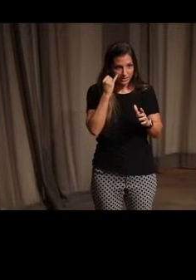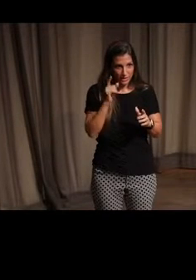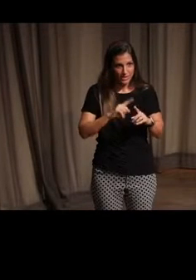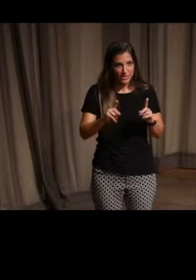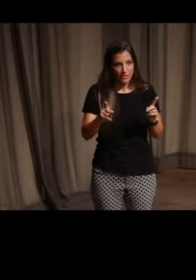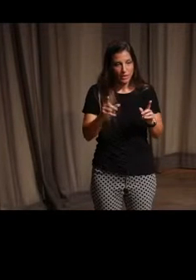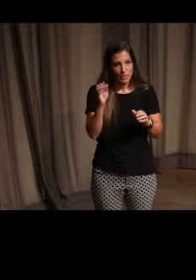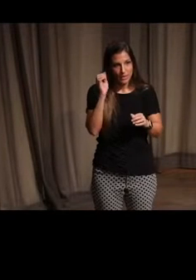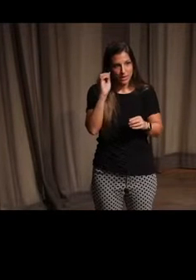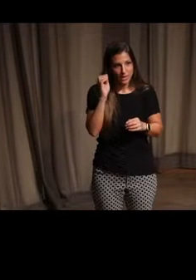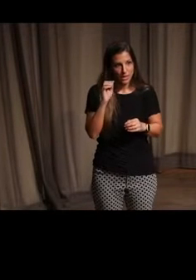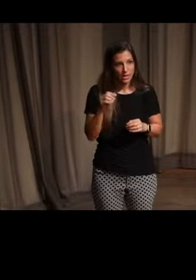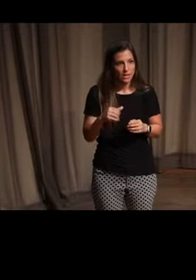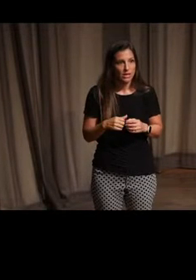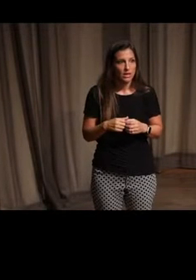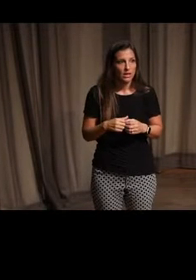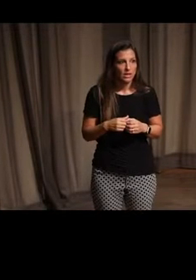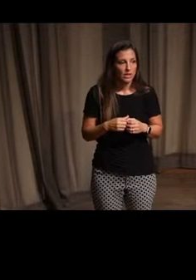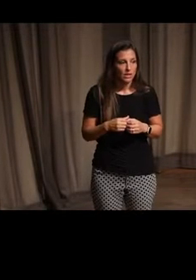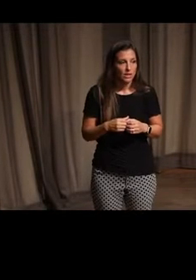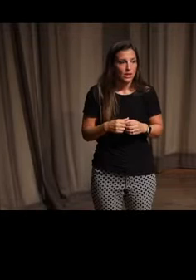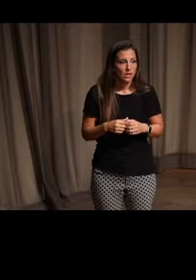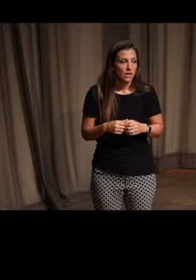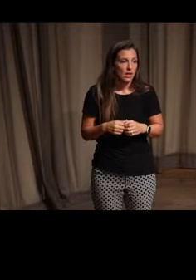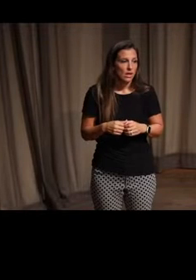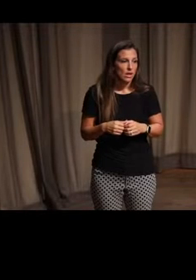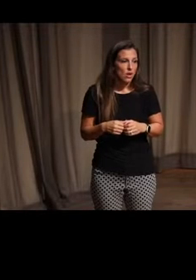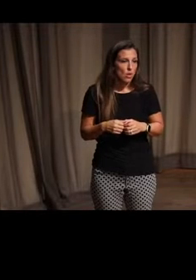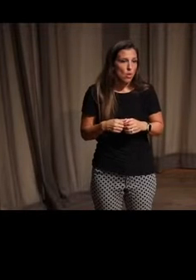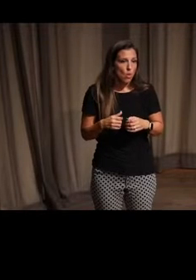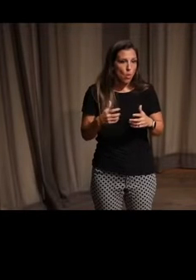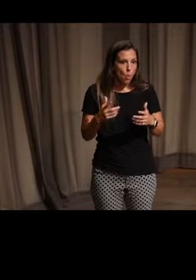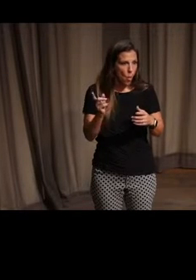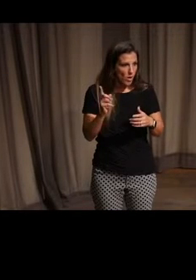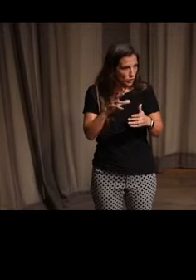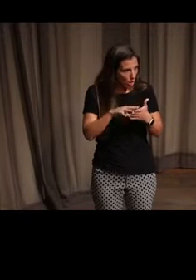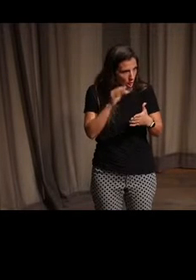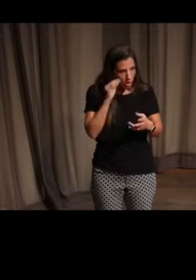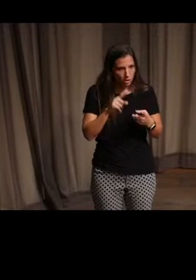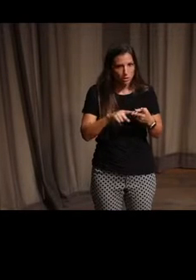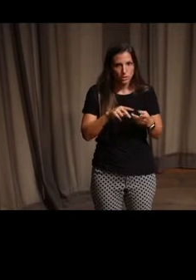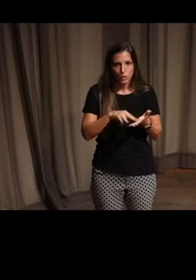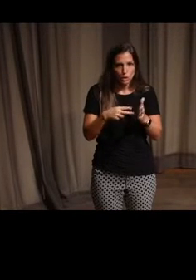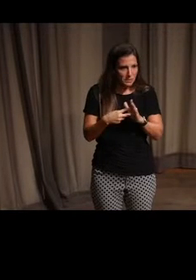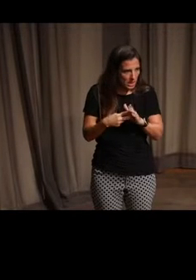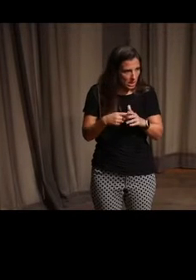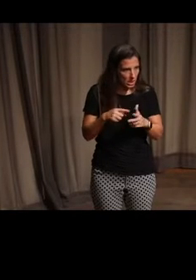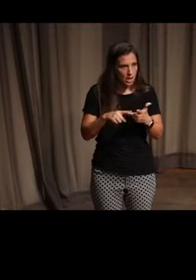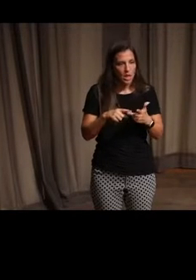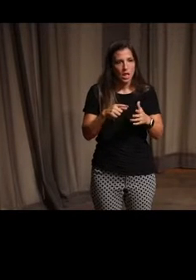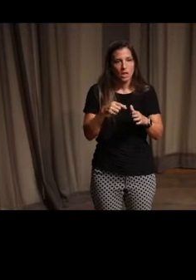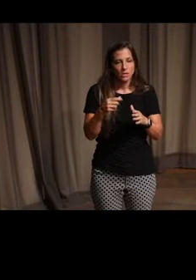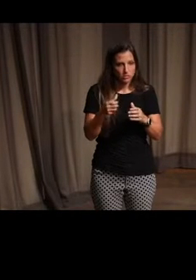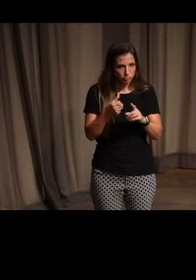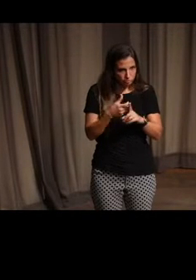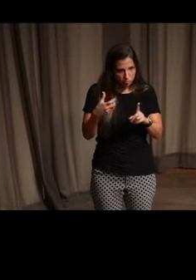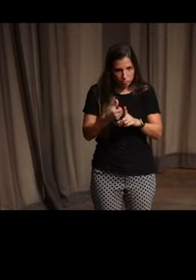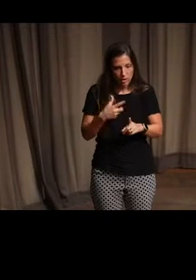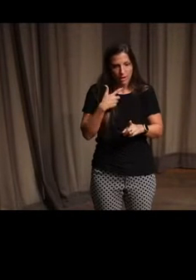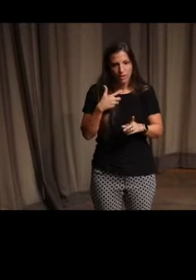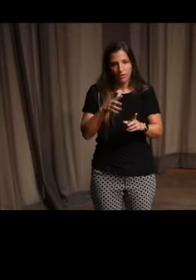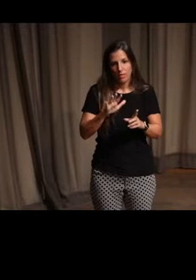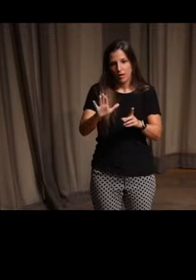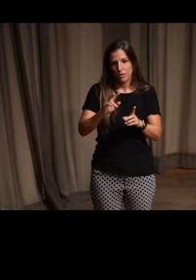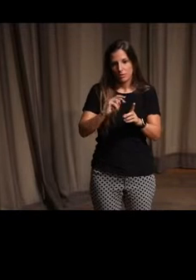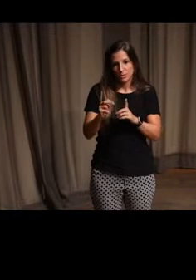different opinion, you know, where did you learn that? What do you mean by that? And then you have a conversation from their perspective,